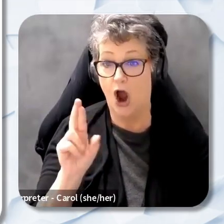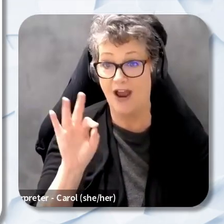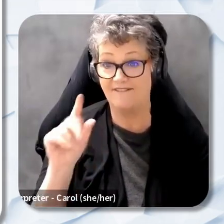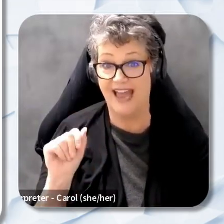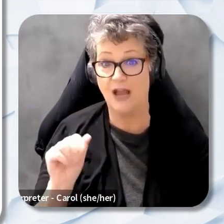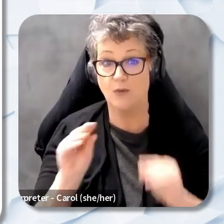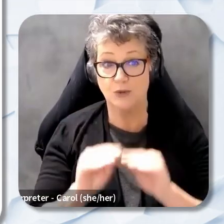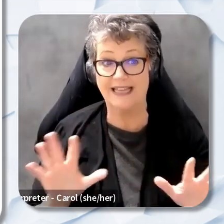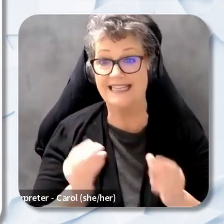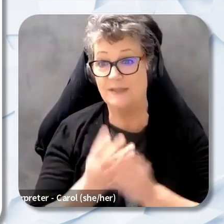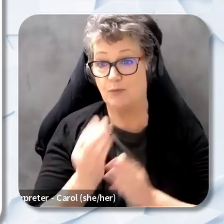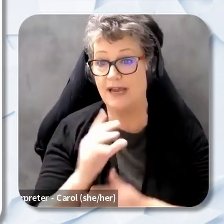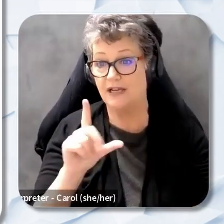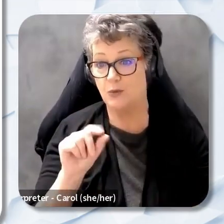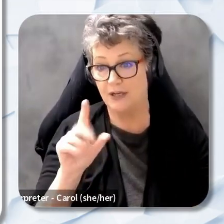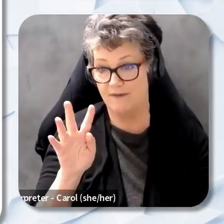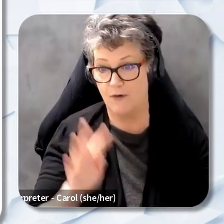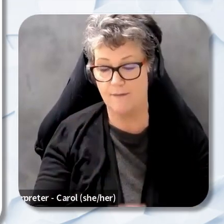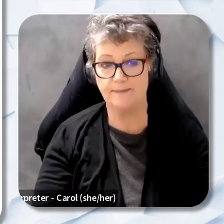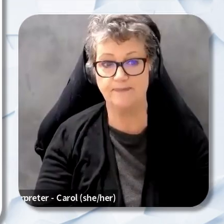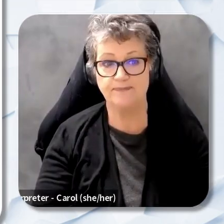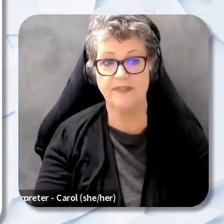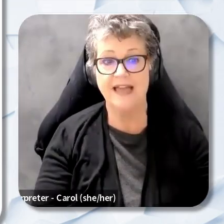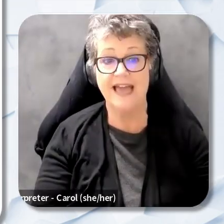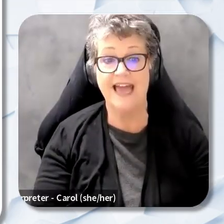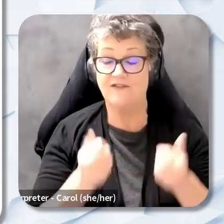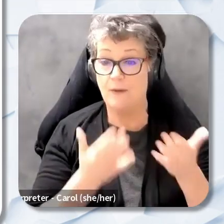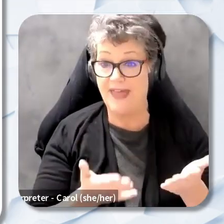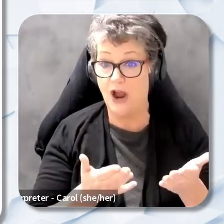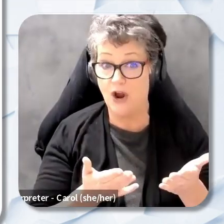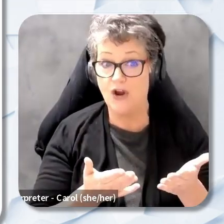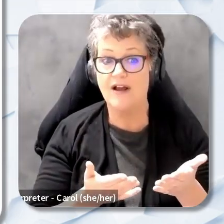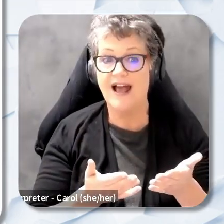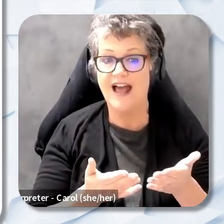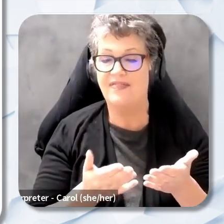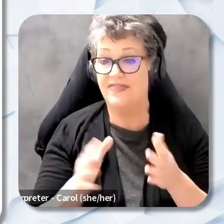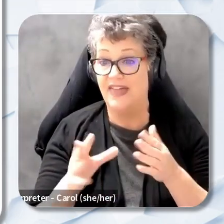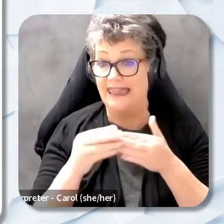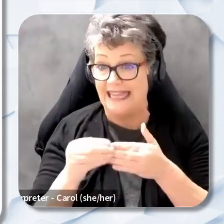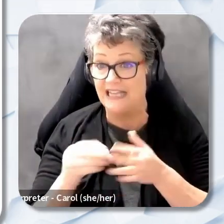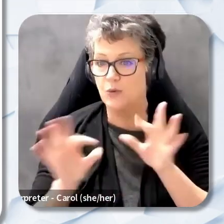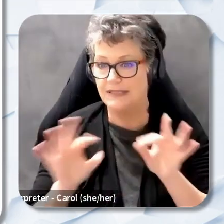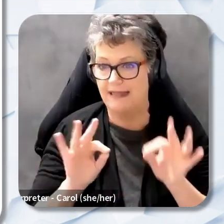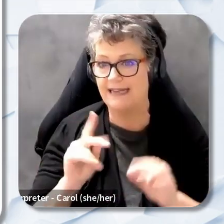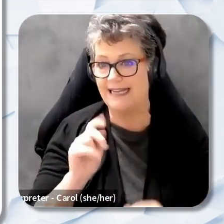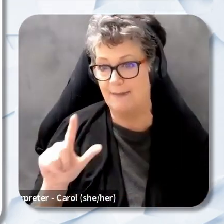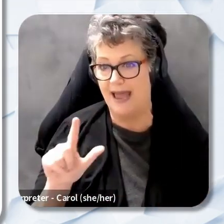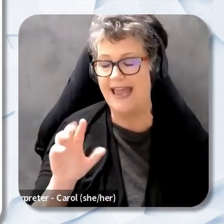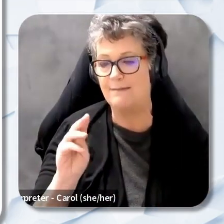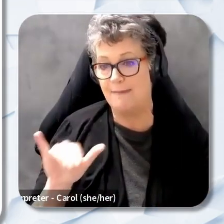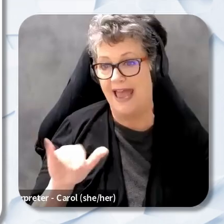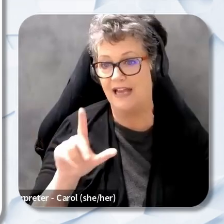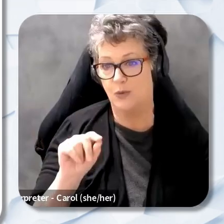released in the spring of 2024. And then from there, the ASPIRE leads were selected in May